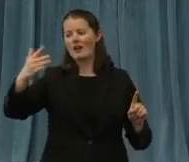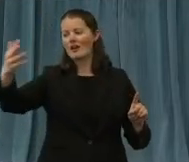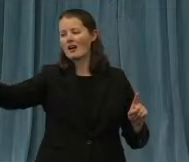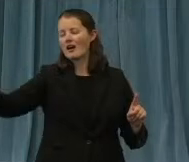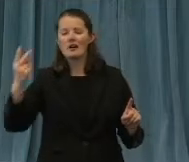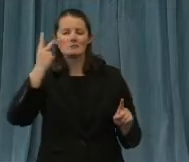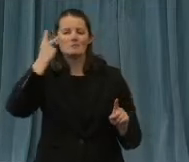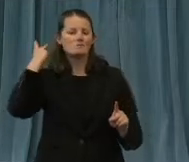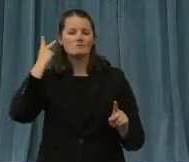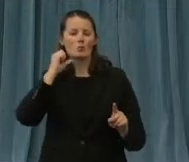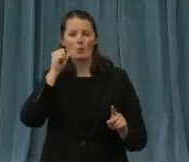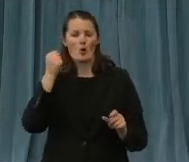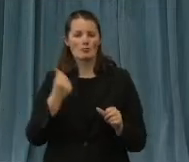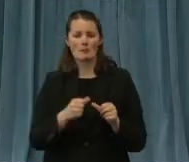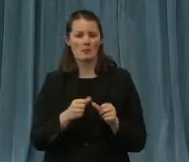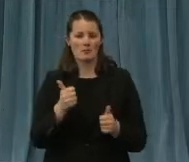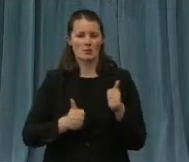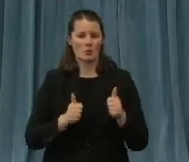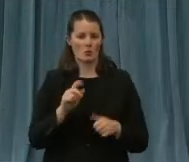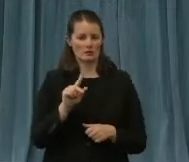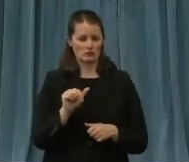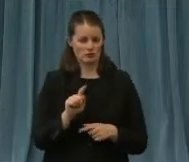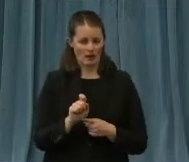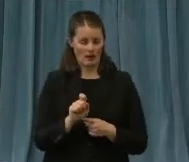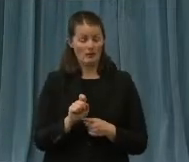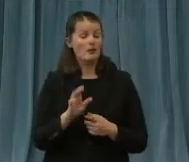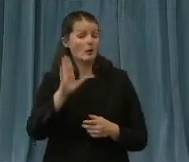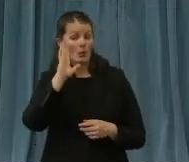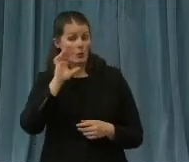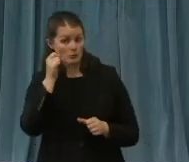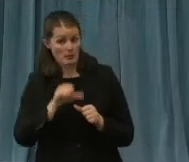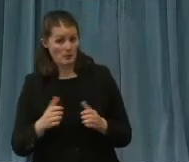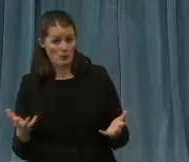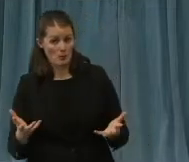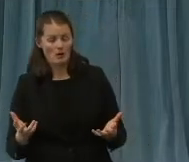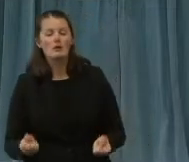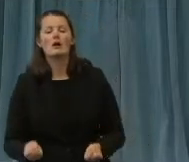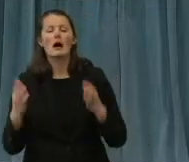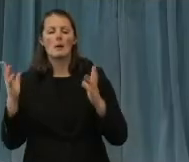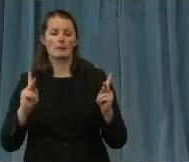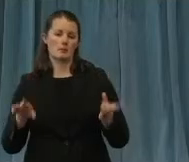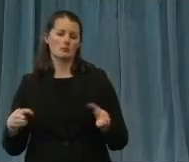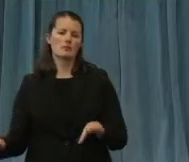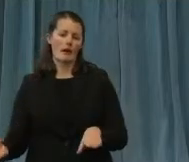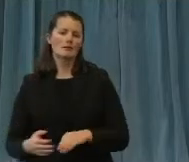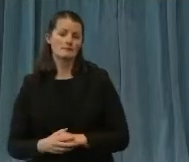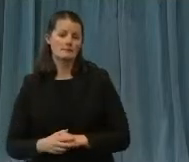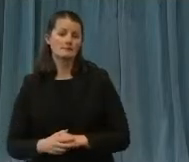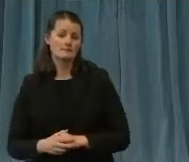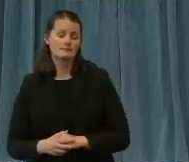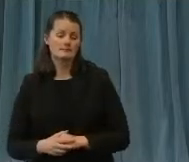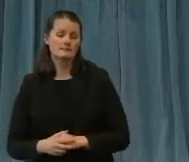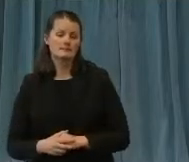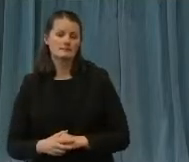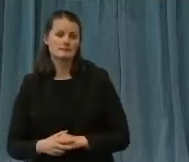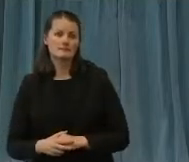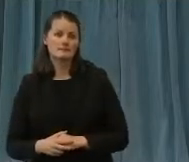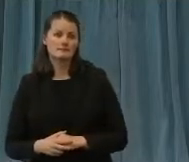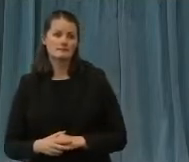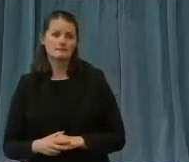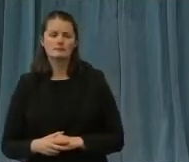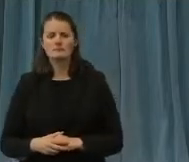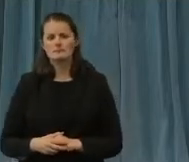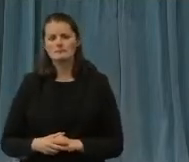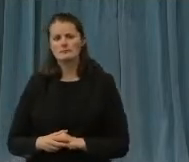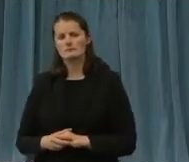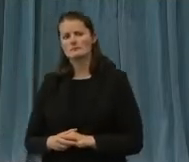of COVID-19. And that's what I consider. I have a follow-up for Ms. Morgan. Based on the current modeling that we're seeing